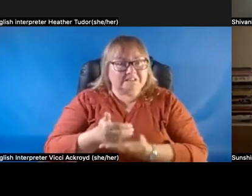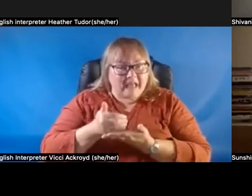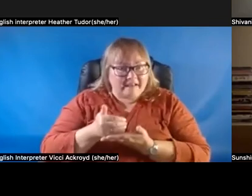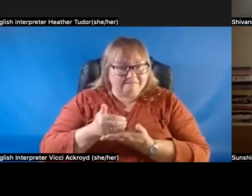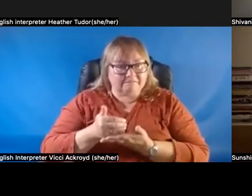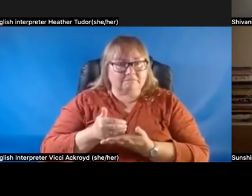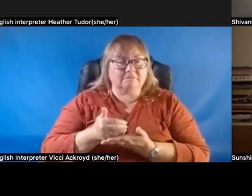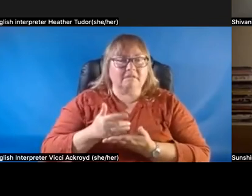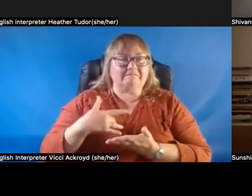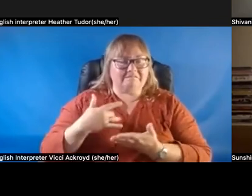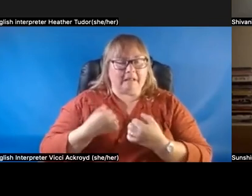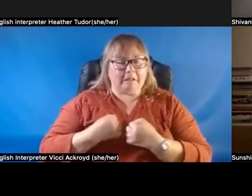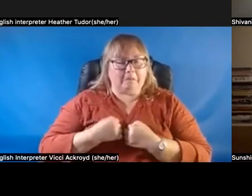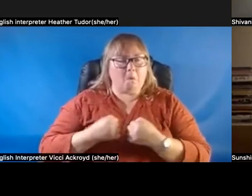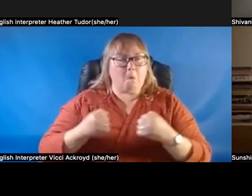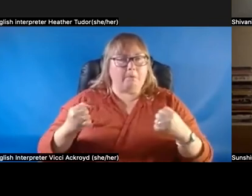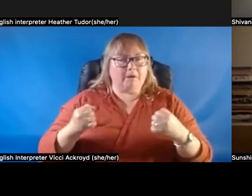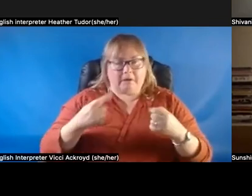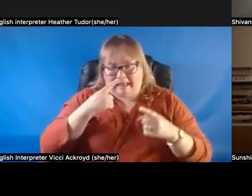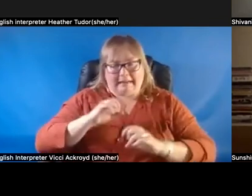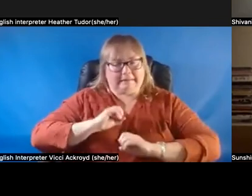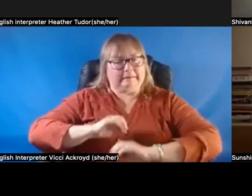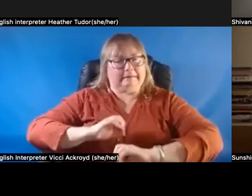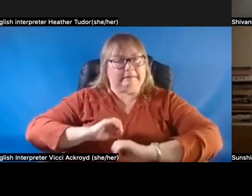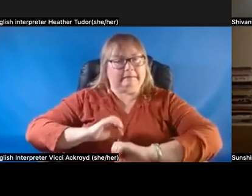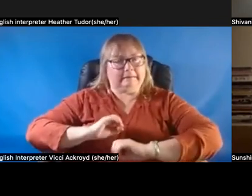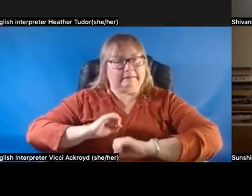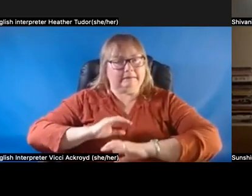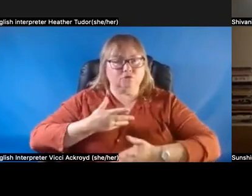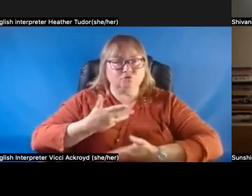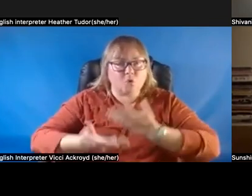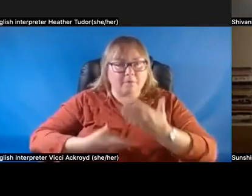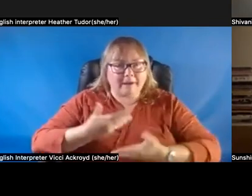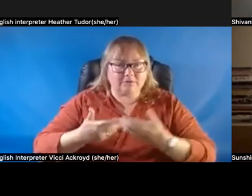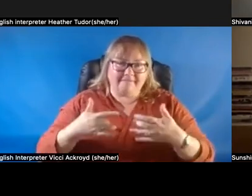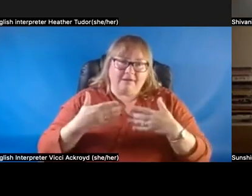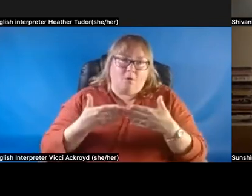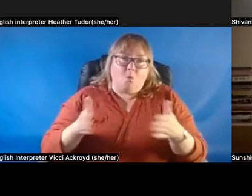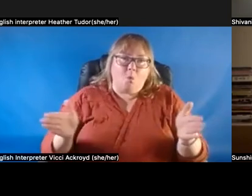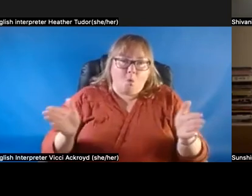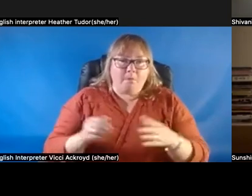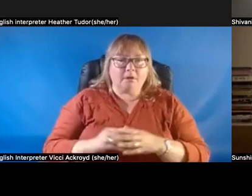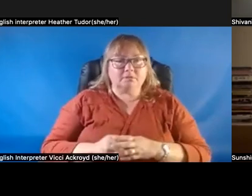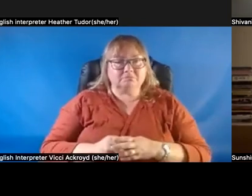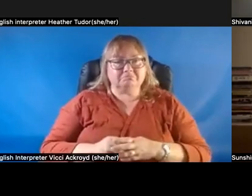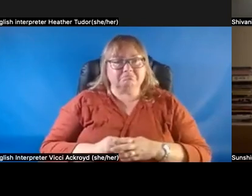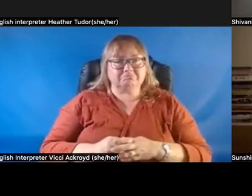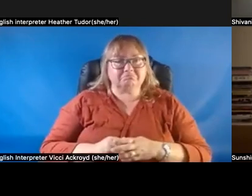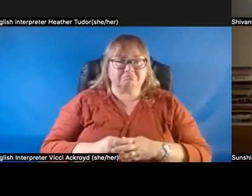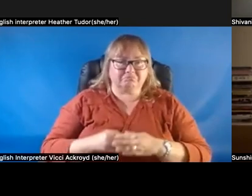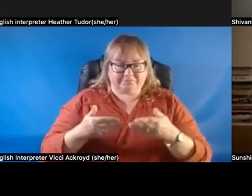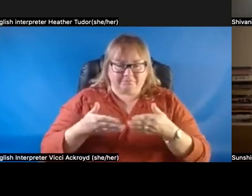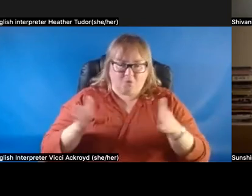when you can talk about, that's when you can feel open to reveal